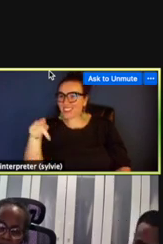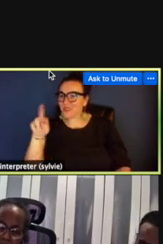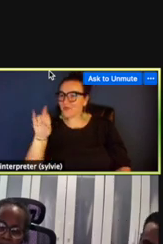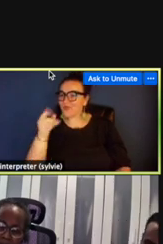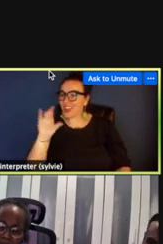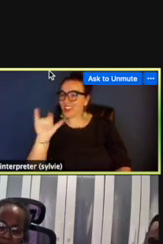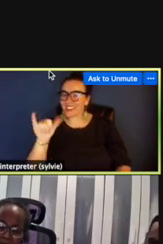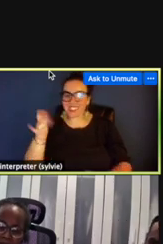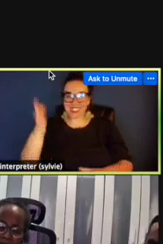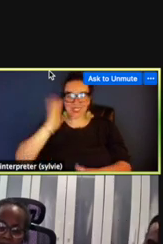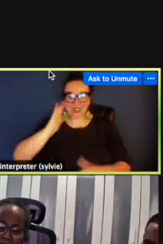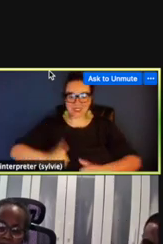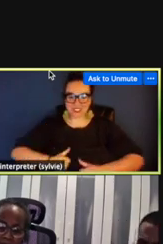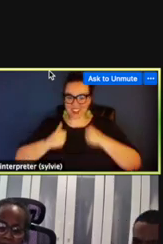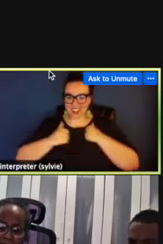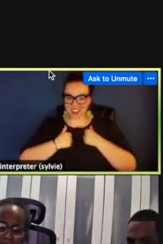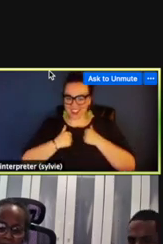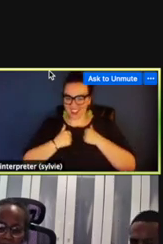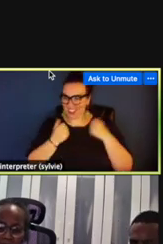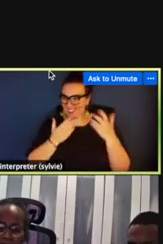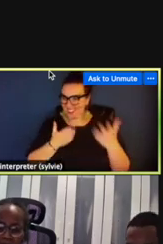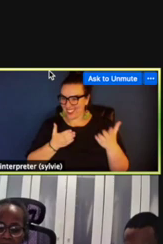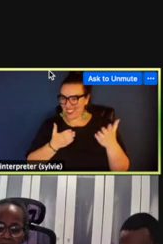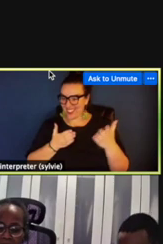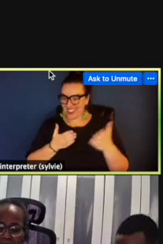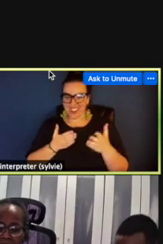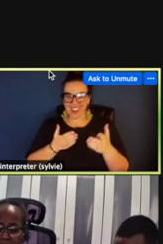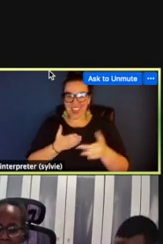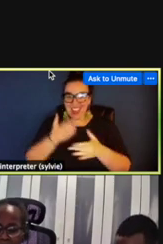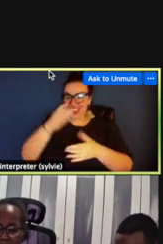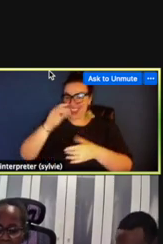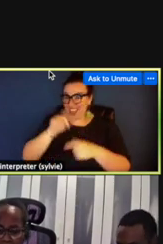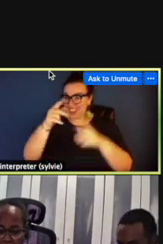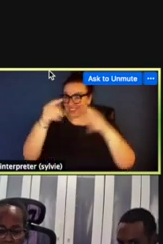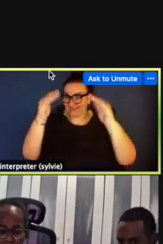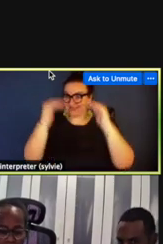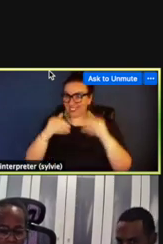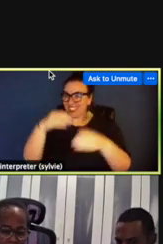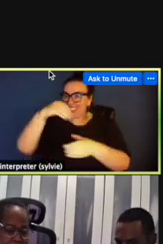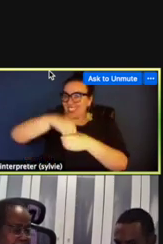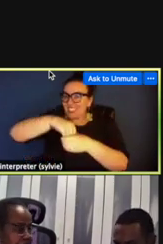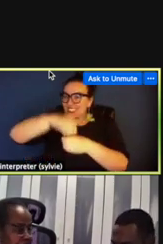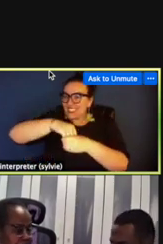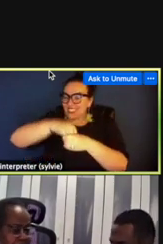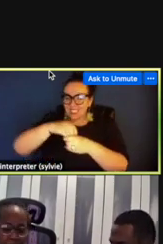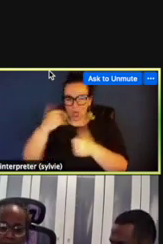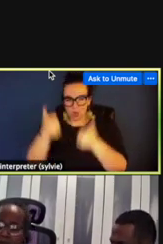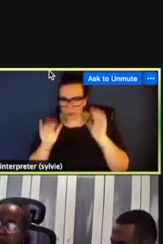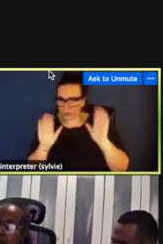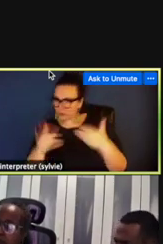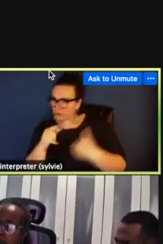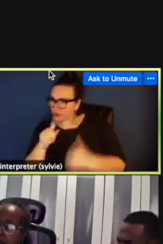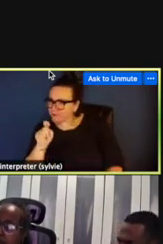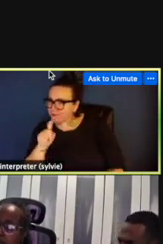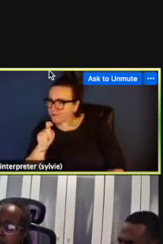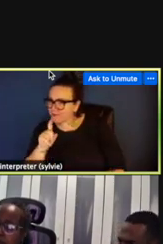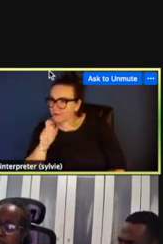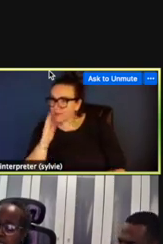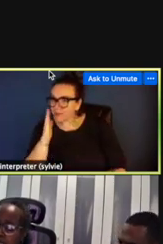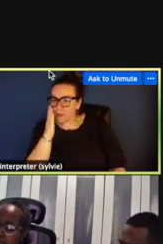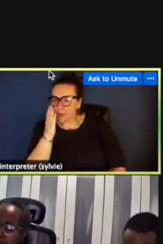Elvis Presley's house. And this is inside his house. What area is that? What room is that?